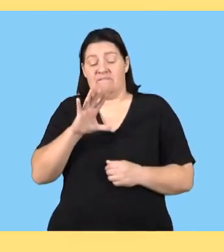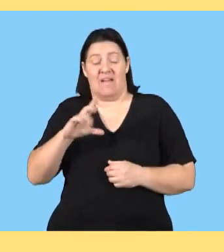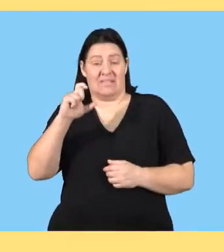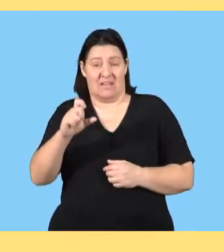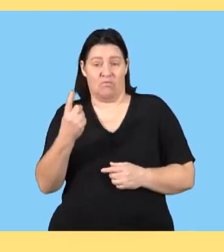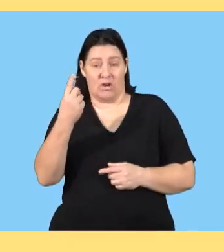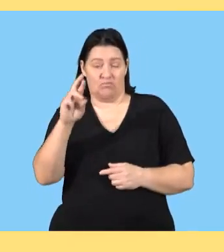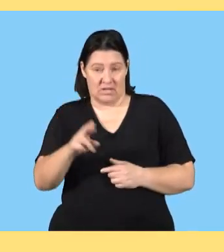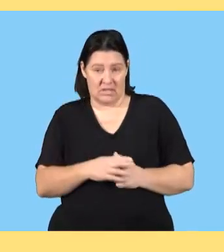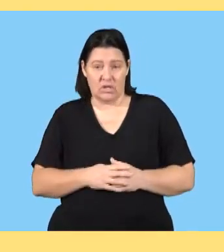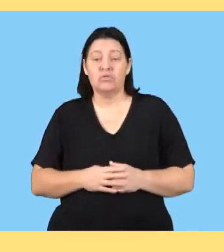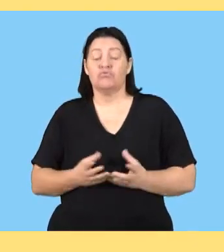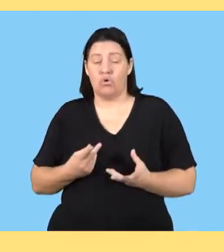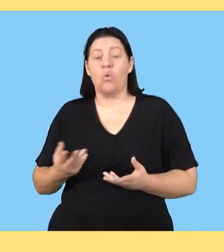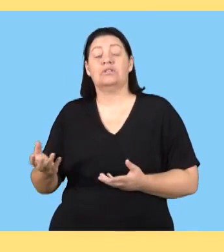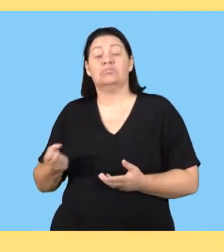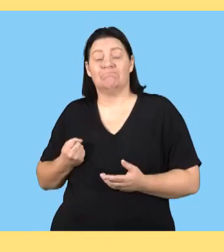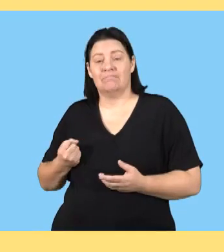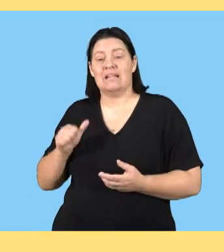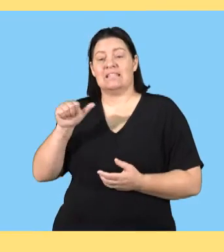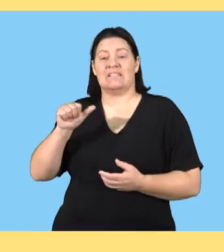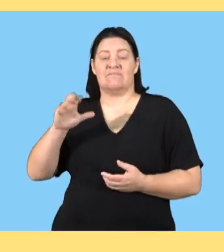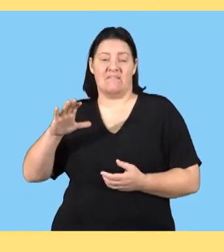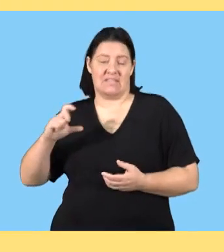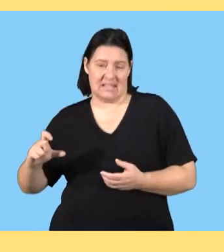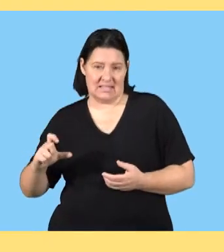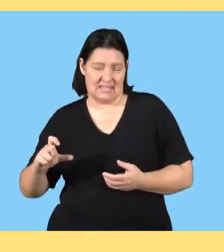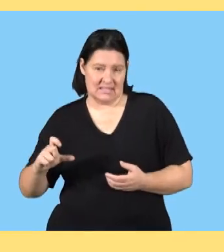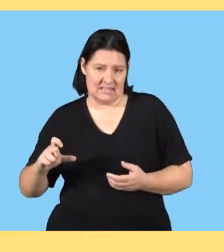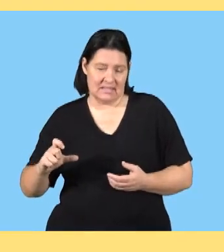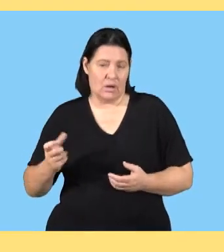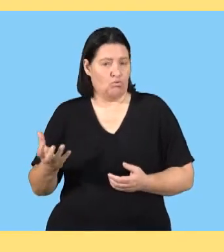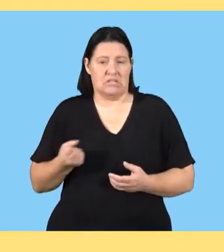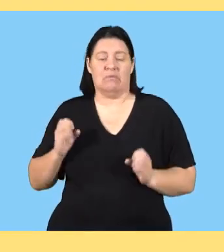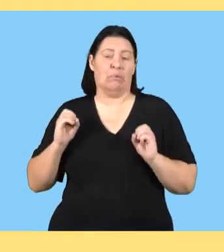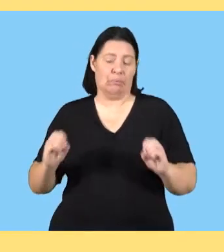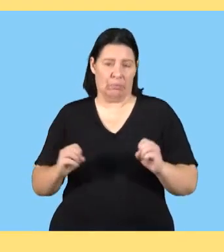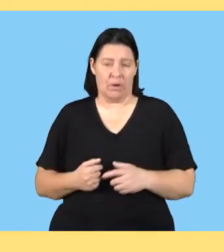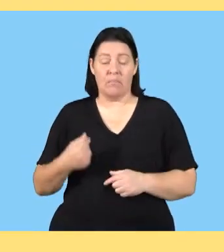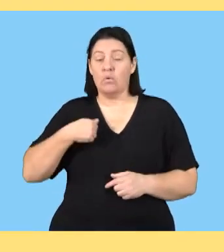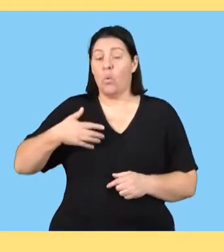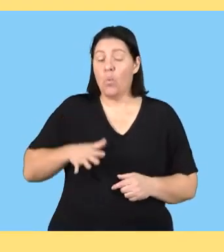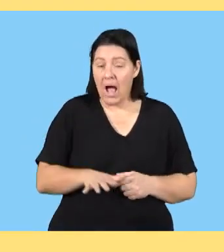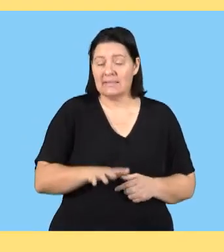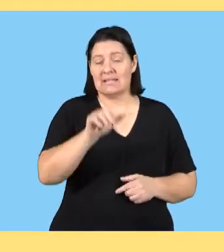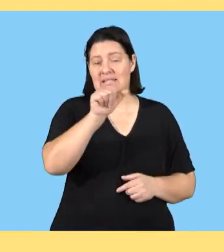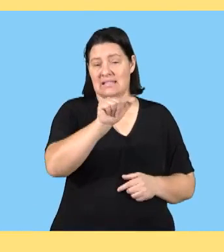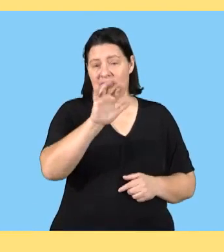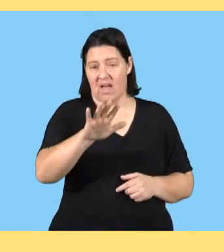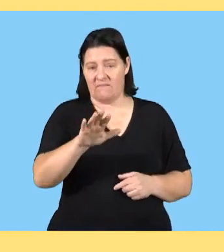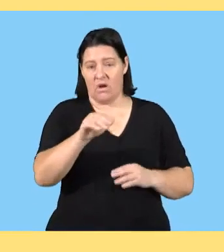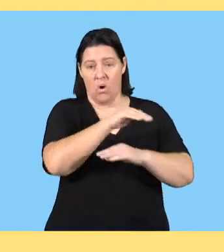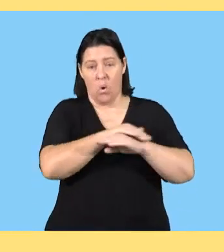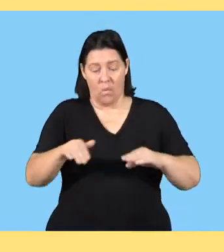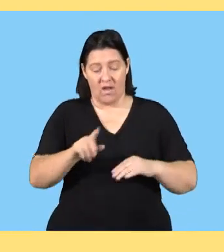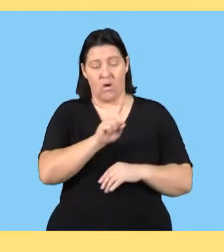rand. So the amount that we have not received is 65 cents in the rand. What we want is 65